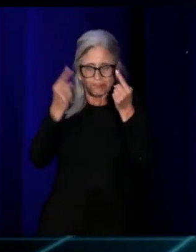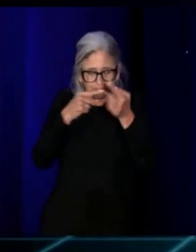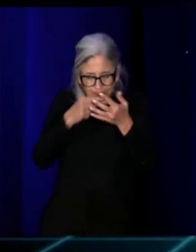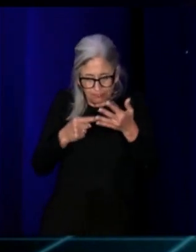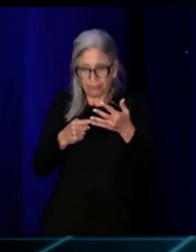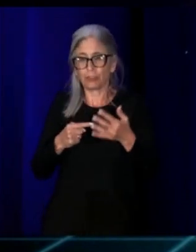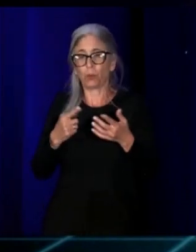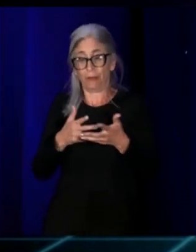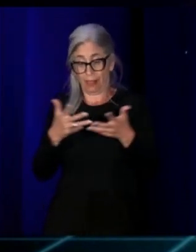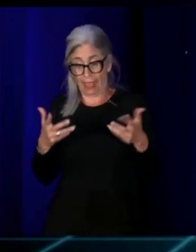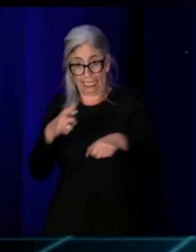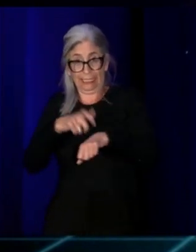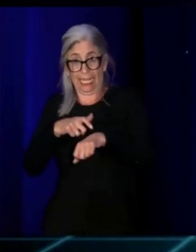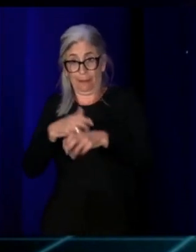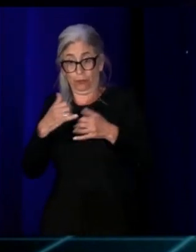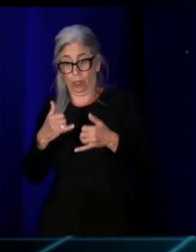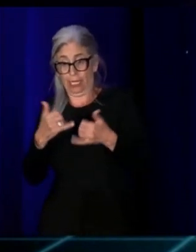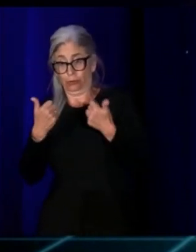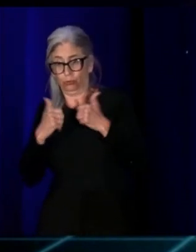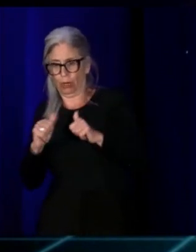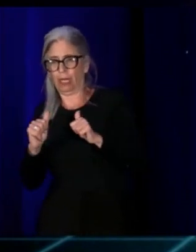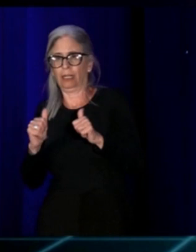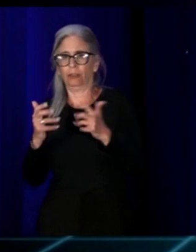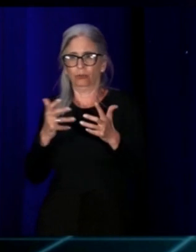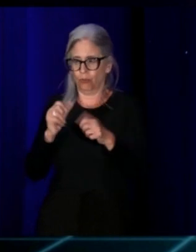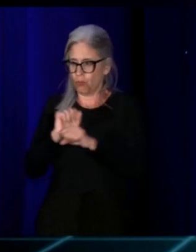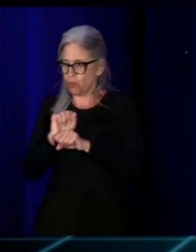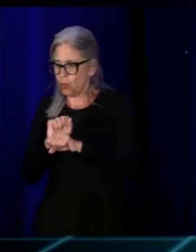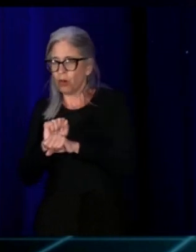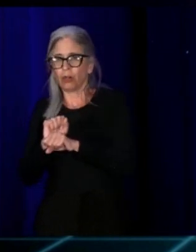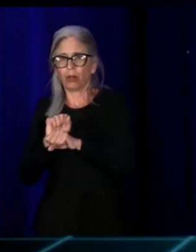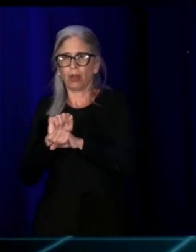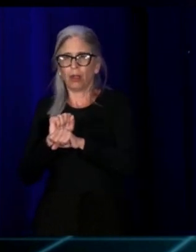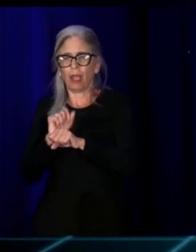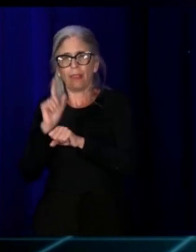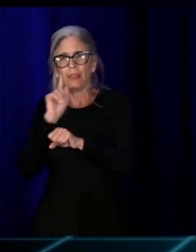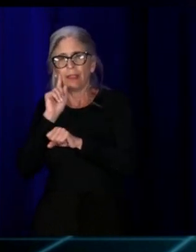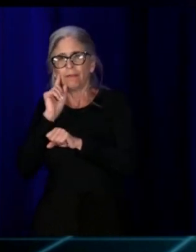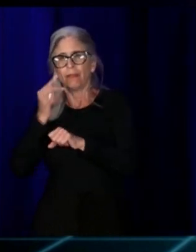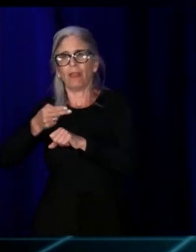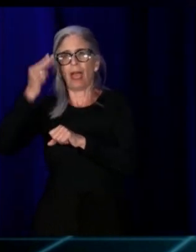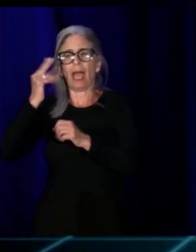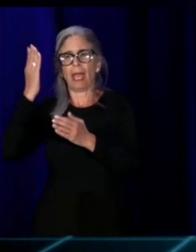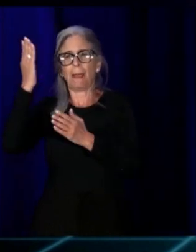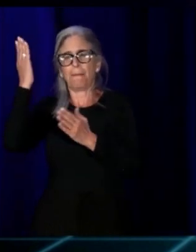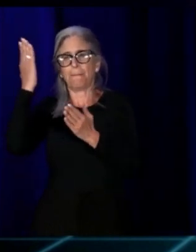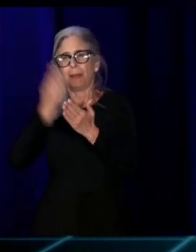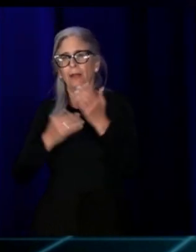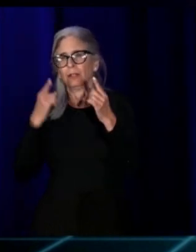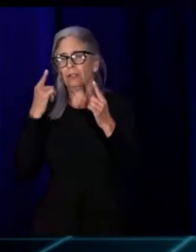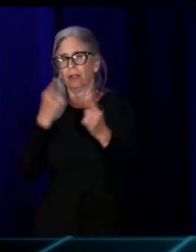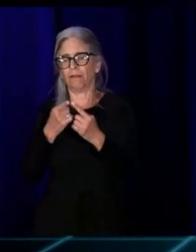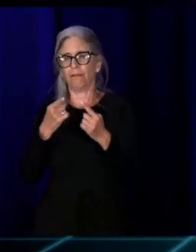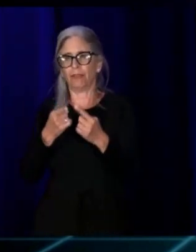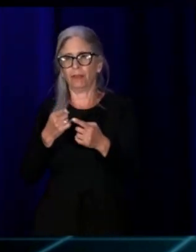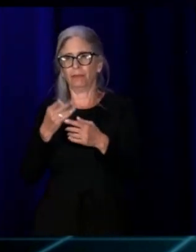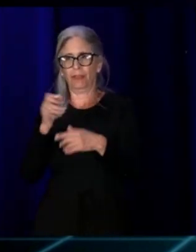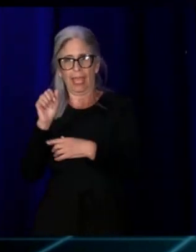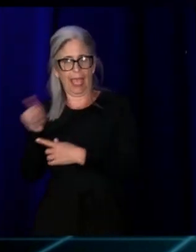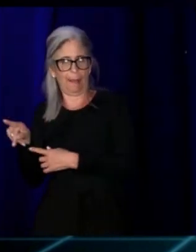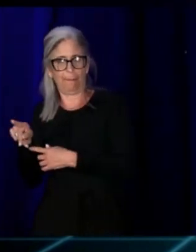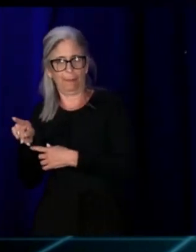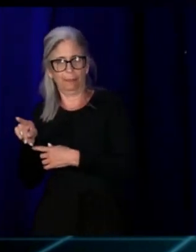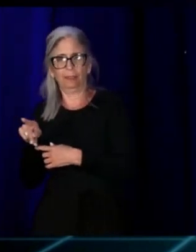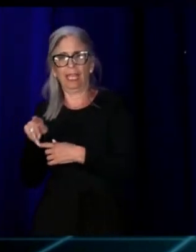We've spent a lot of time trying to work, I feel like, towards the high part, the ceiling of our apps and the richness of the